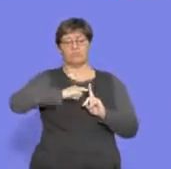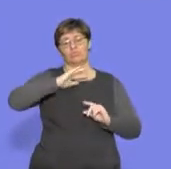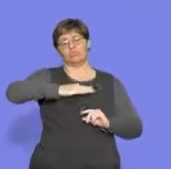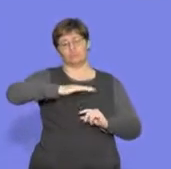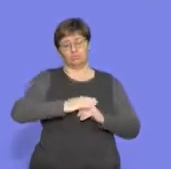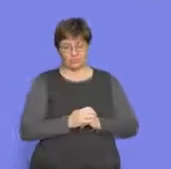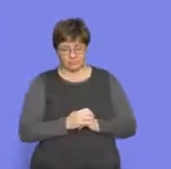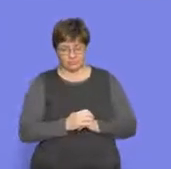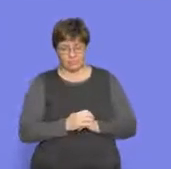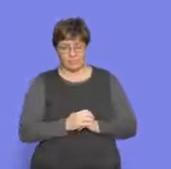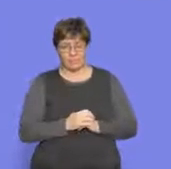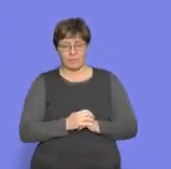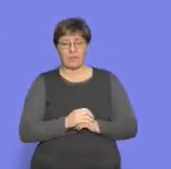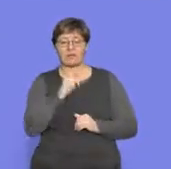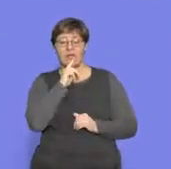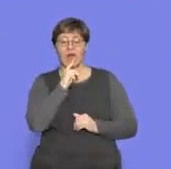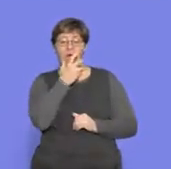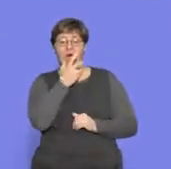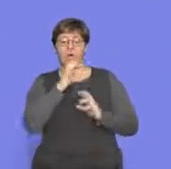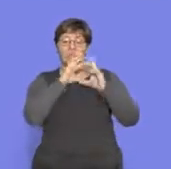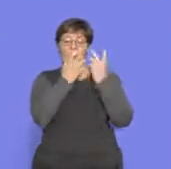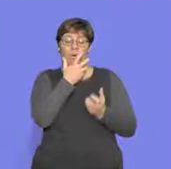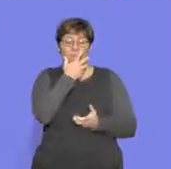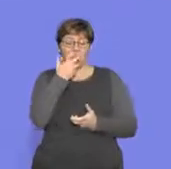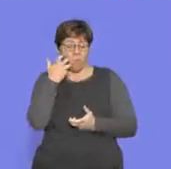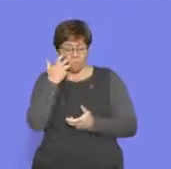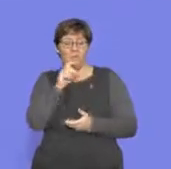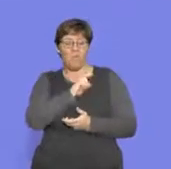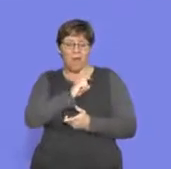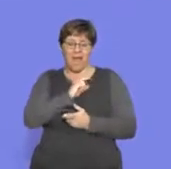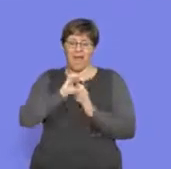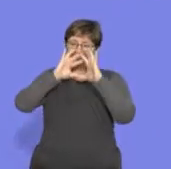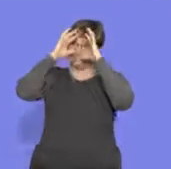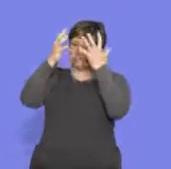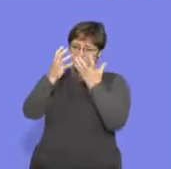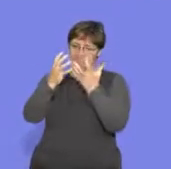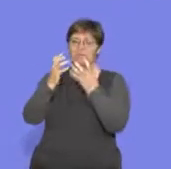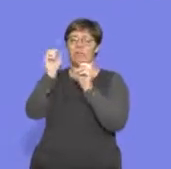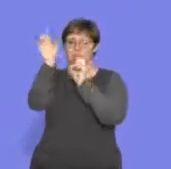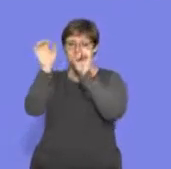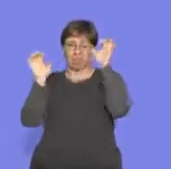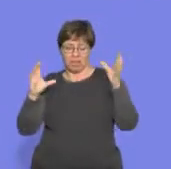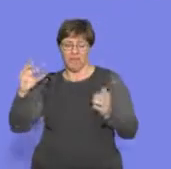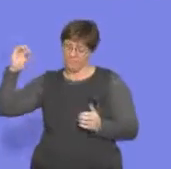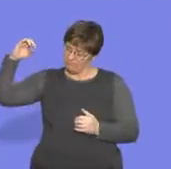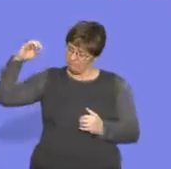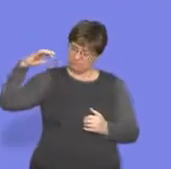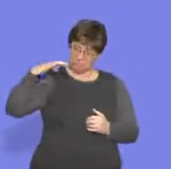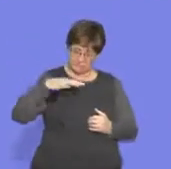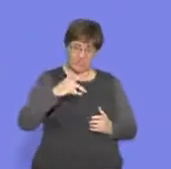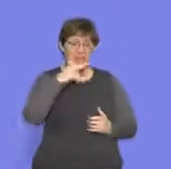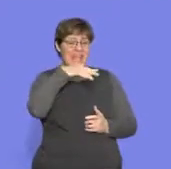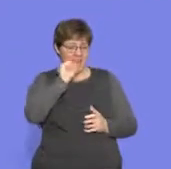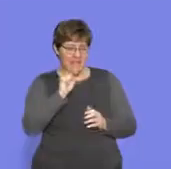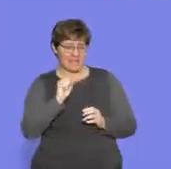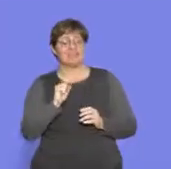Earth. And we've mentioned the term global warming and the natural effect of that on the Earth. And so these gases play an important